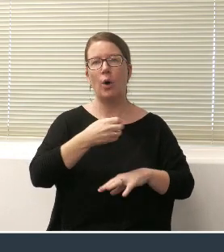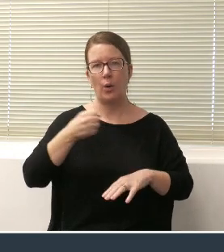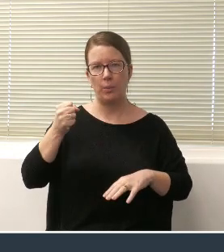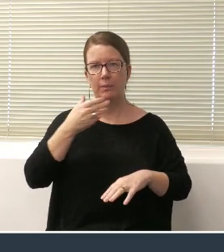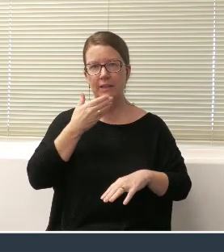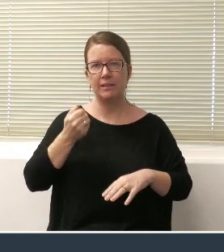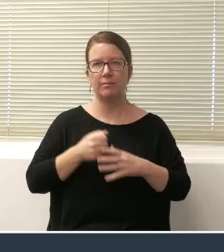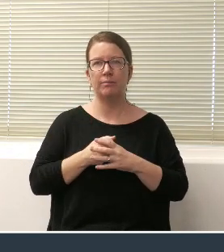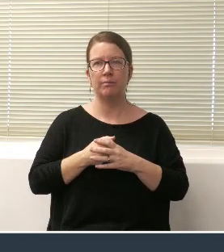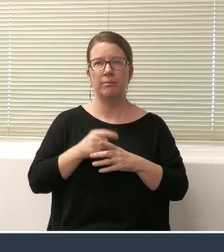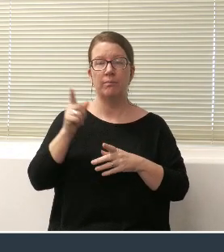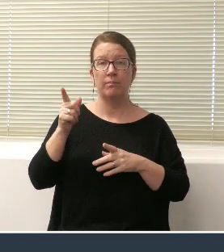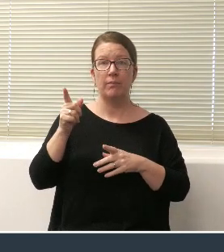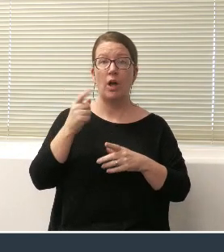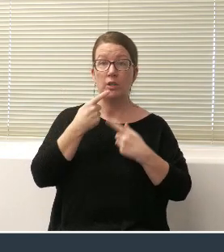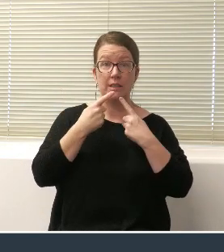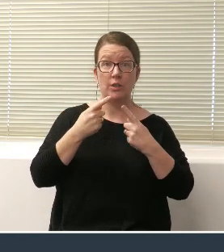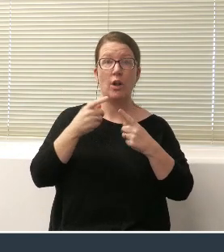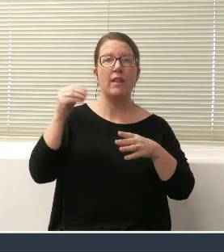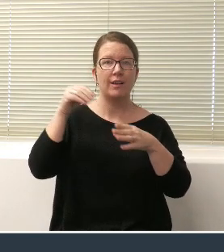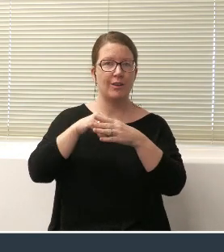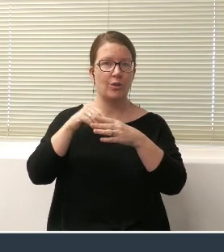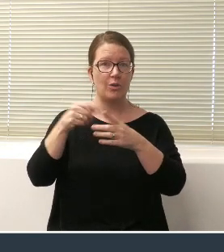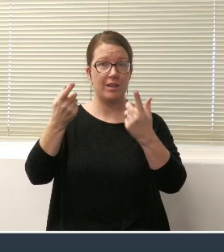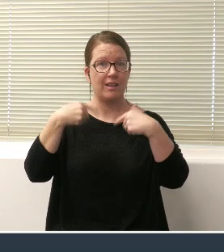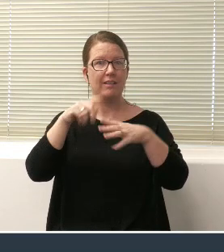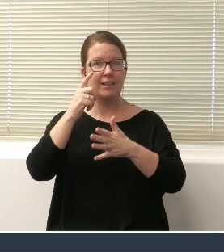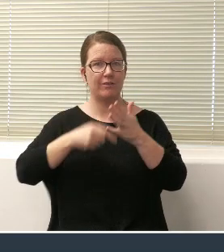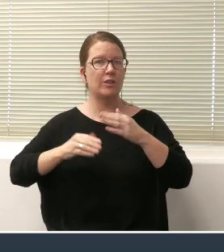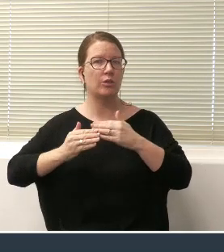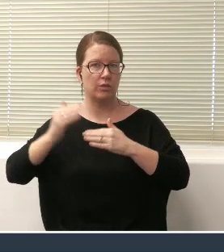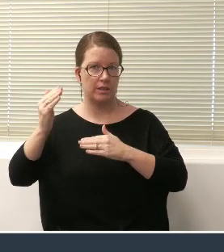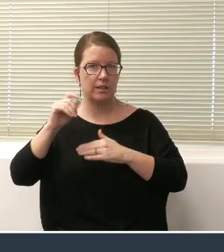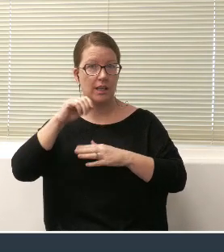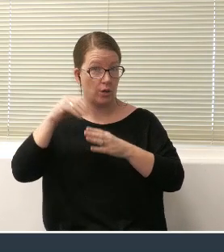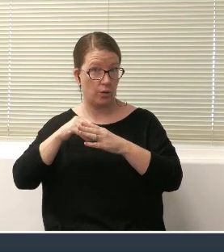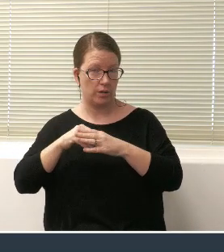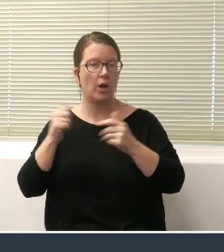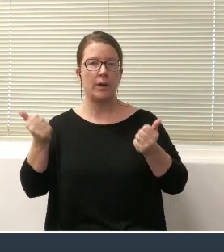say that they are included in these fee increases. Yes. at the moment, Yes. so- Yeah.